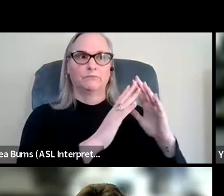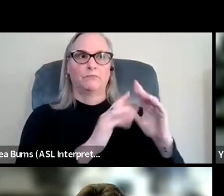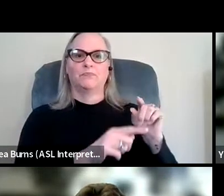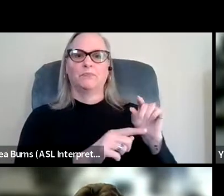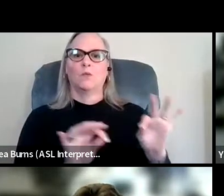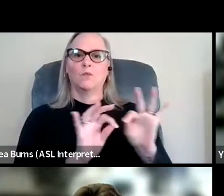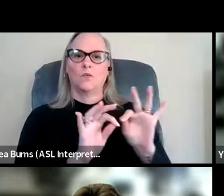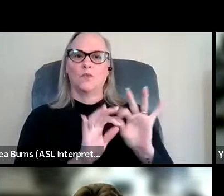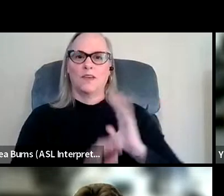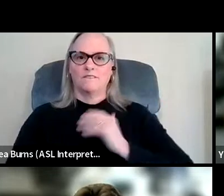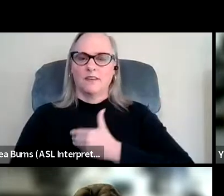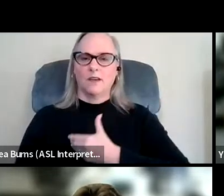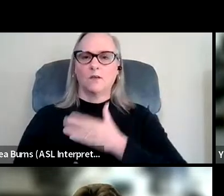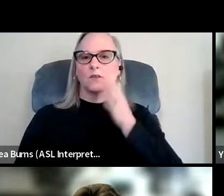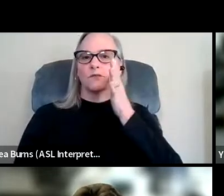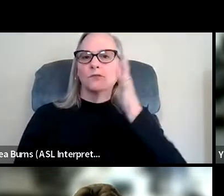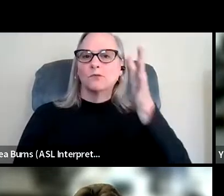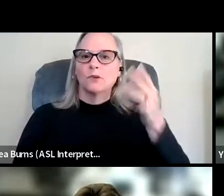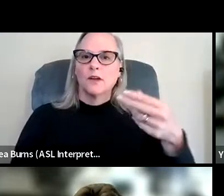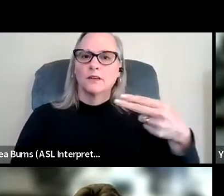high school students who are the current